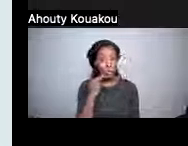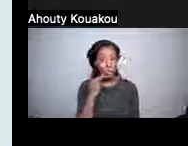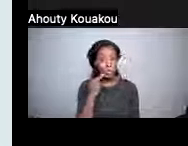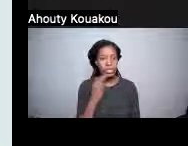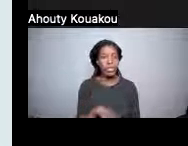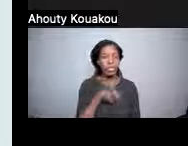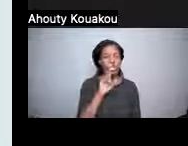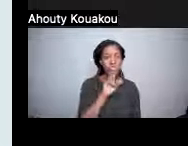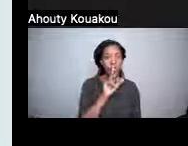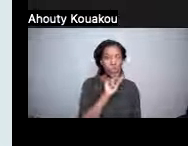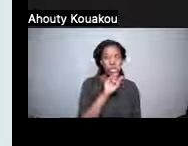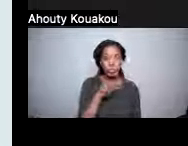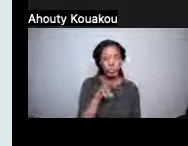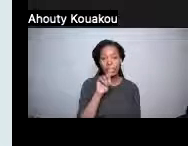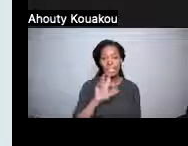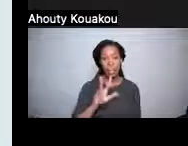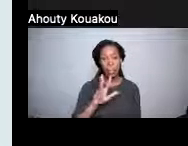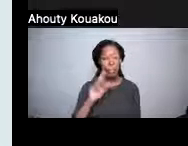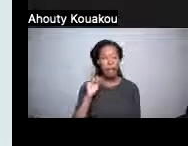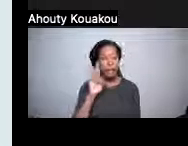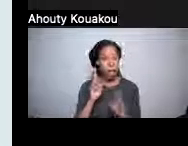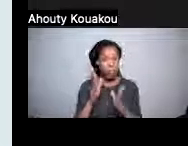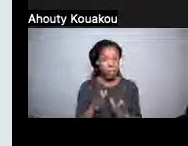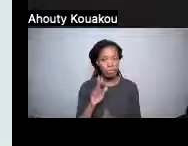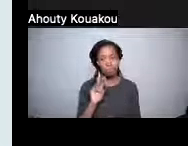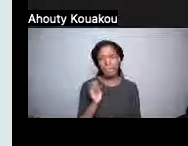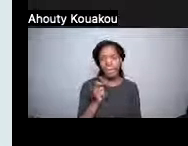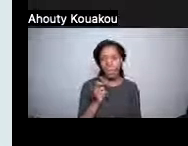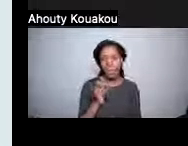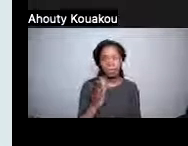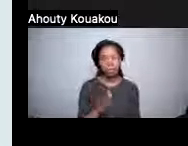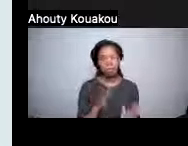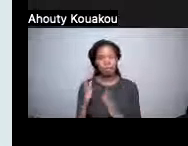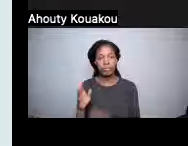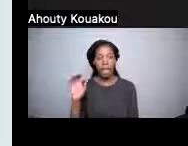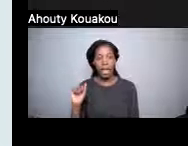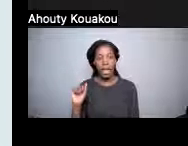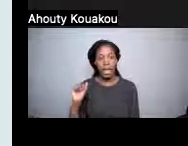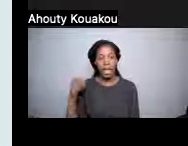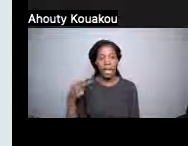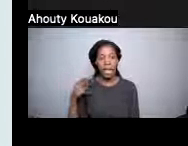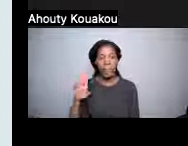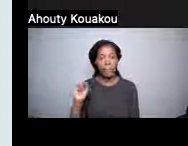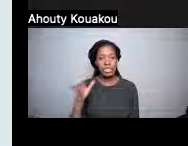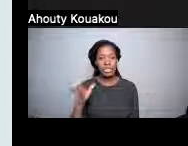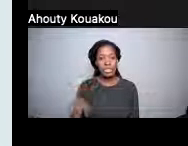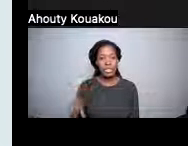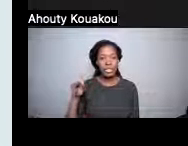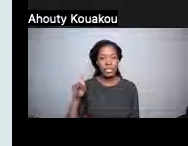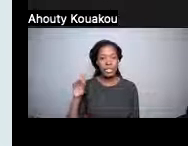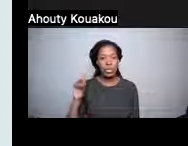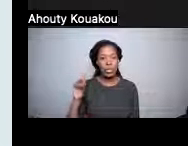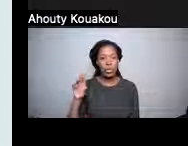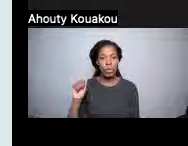D30 Honoree, Kenya, Abbasi, Kouakou, he, him,